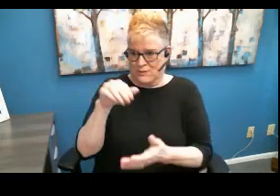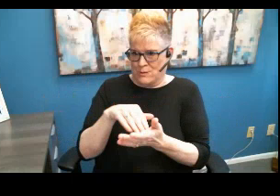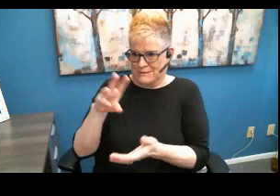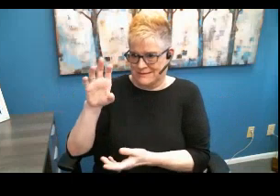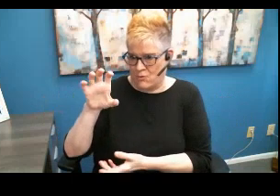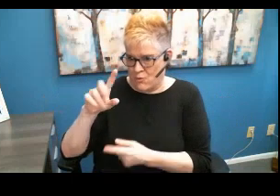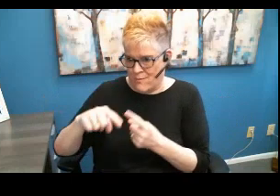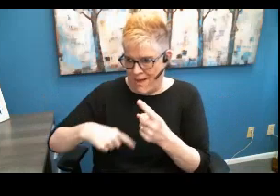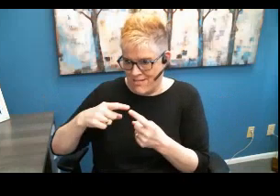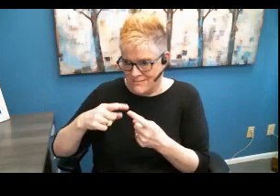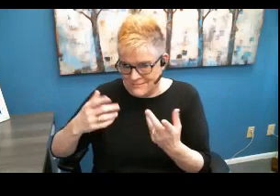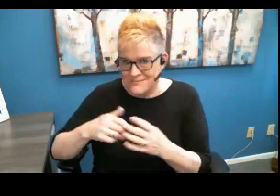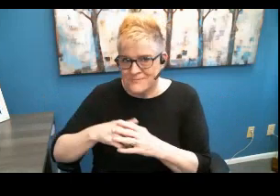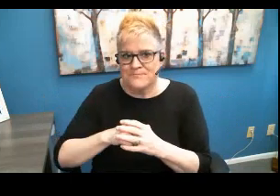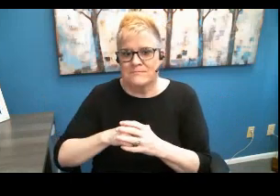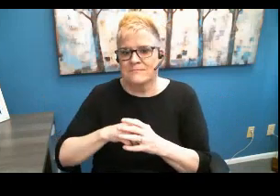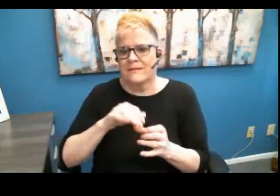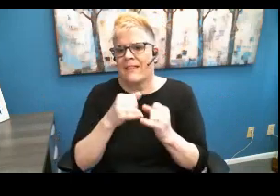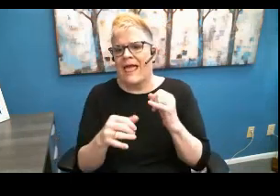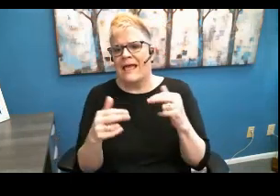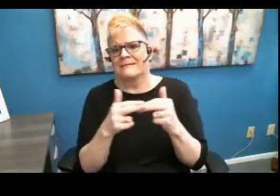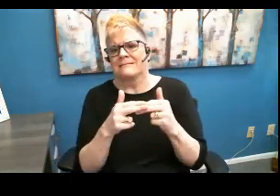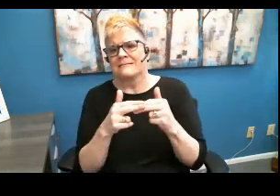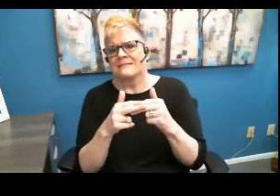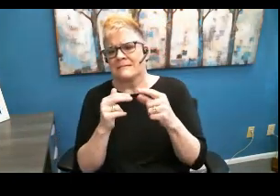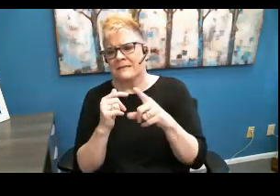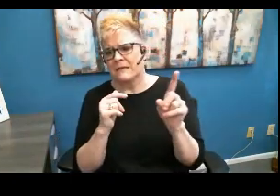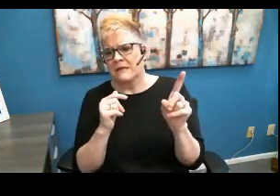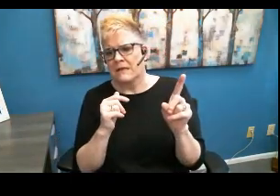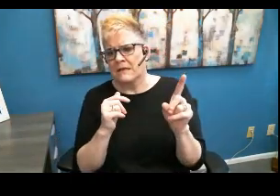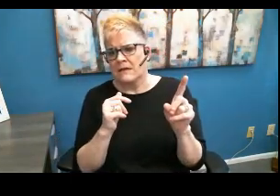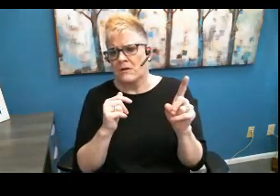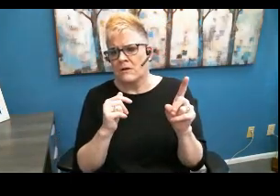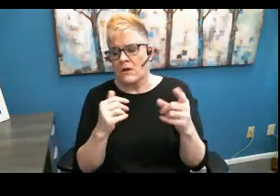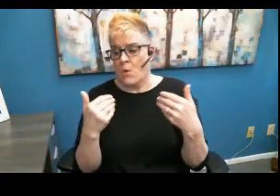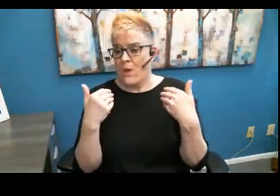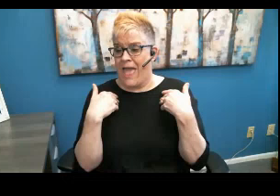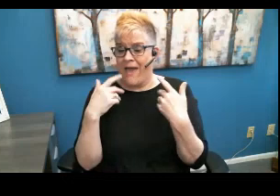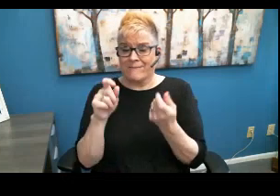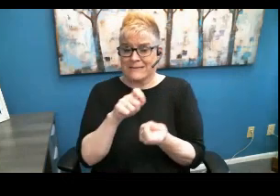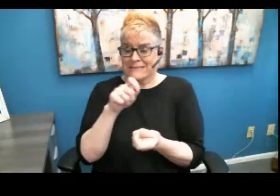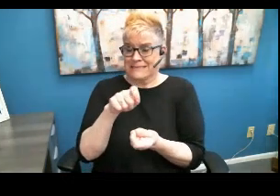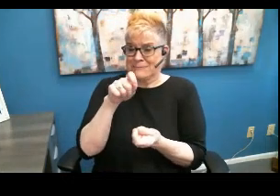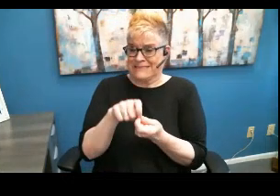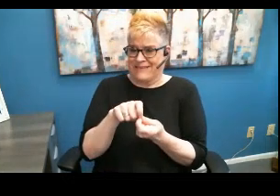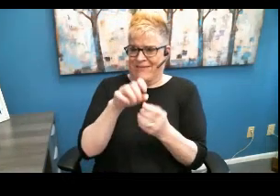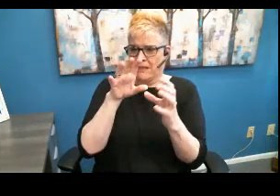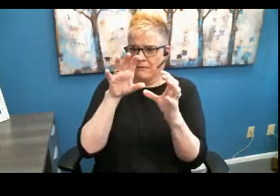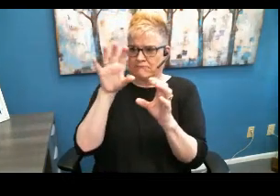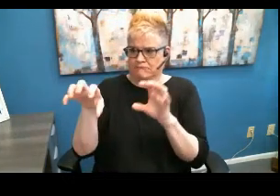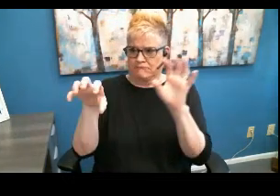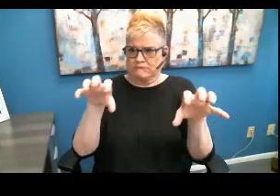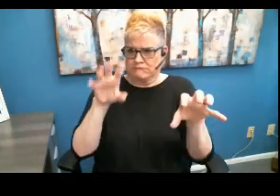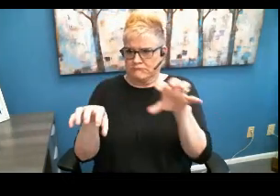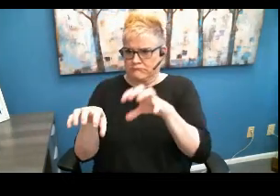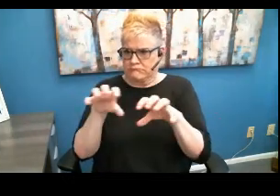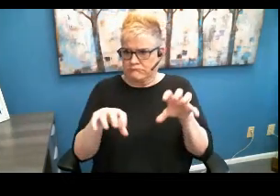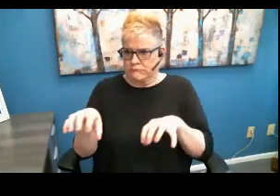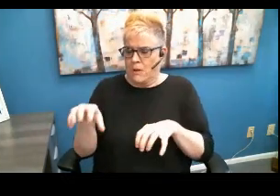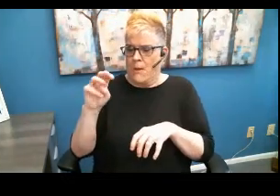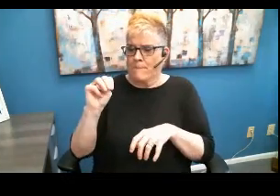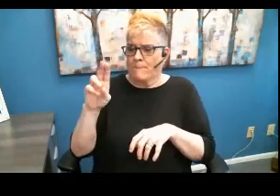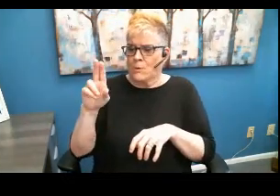And you can see in the last slide, no need to go back there, but we have specific municipalities in which we work with. So again, all that is upfront.